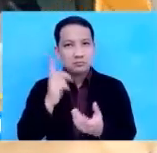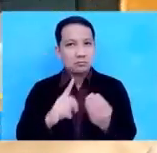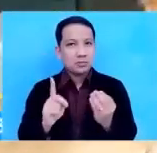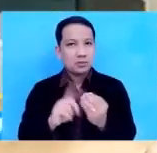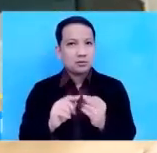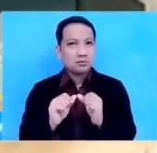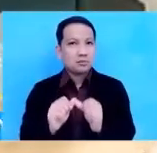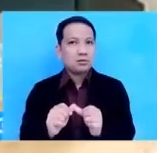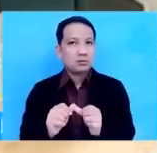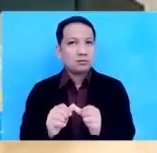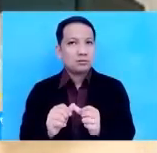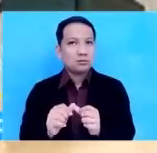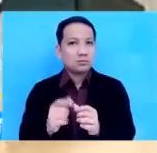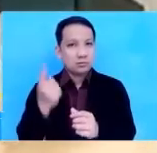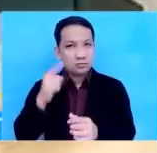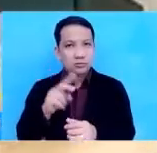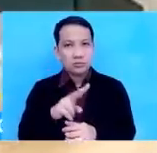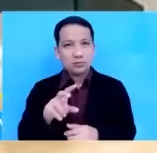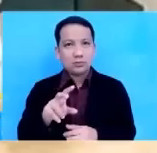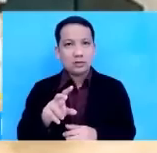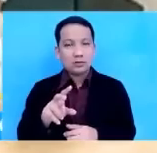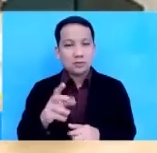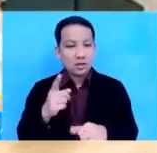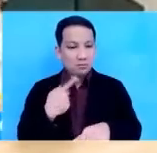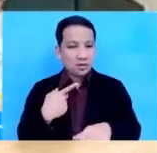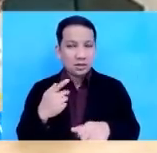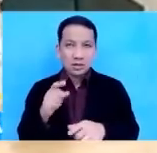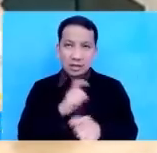it's ample time for Vanessa to